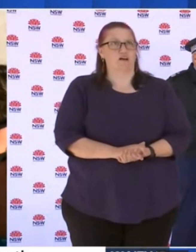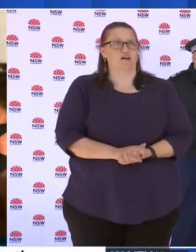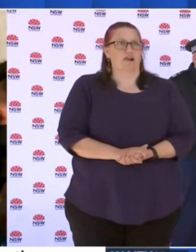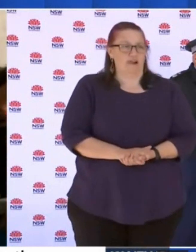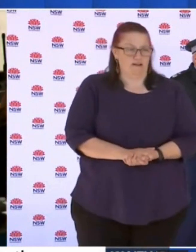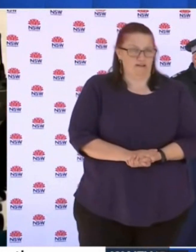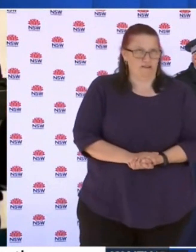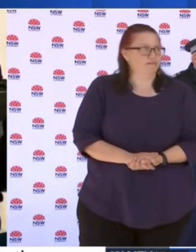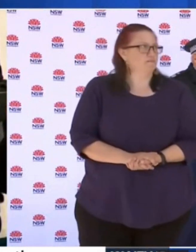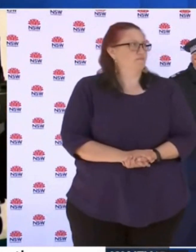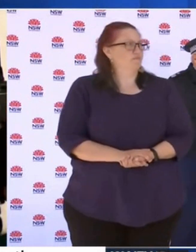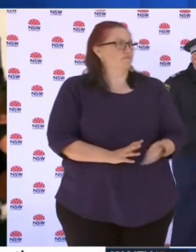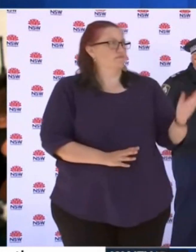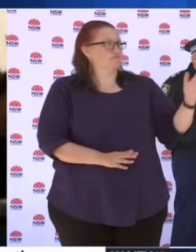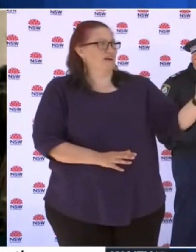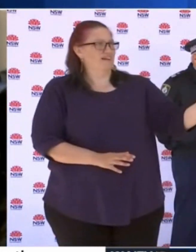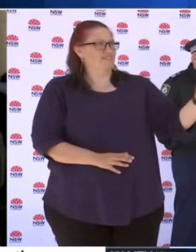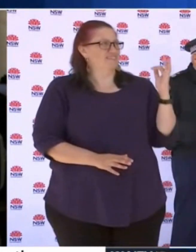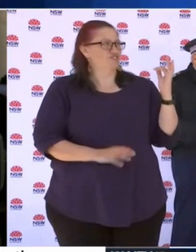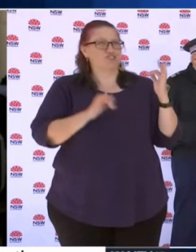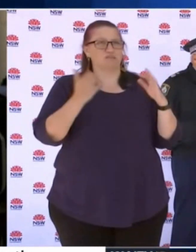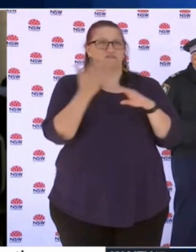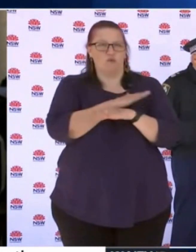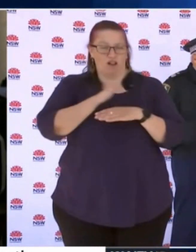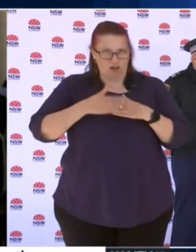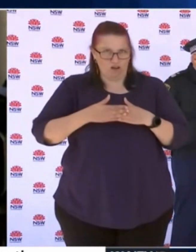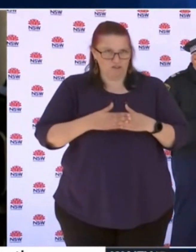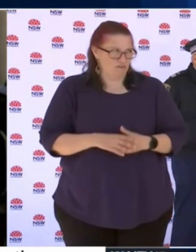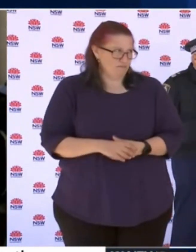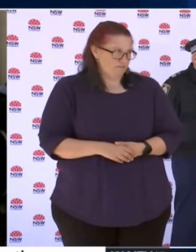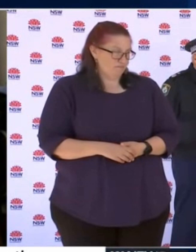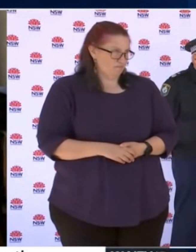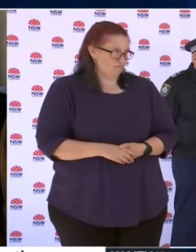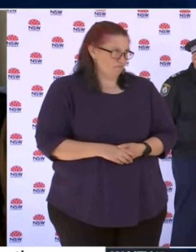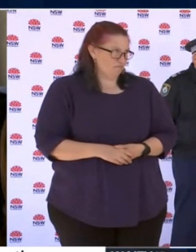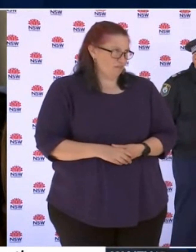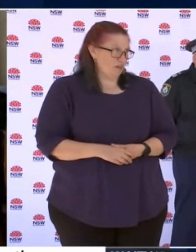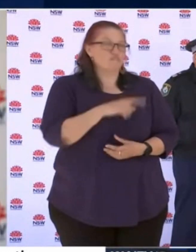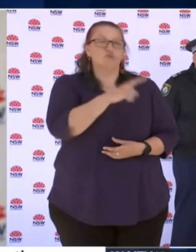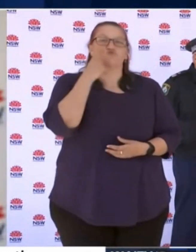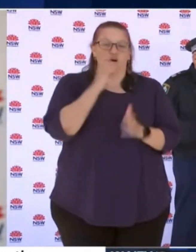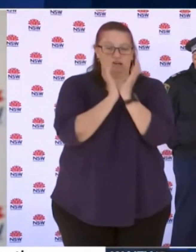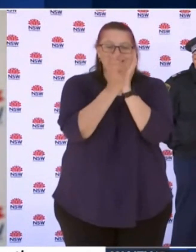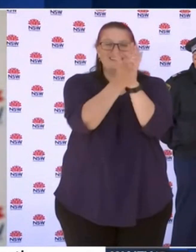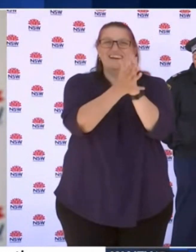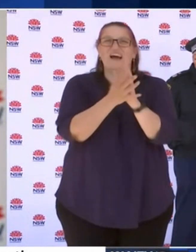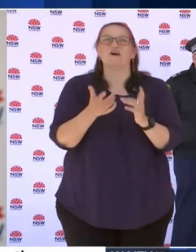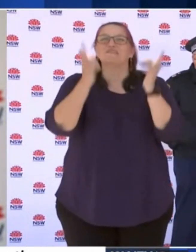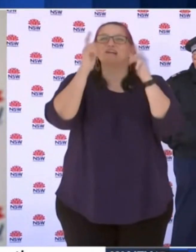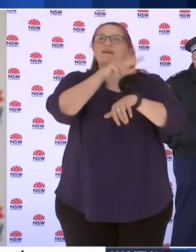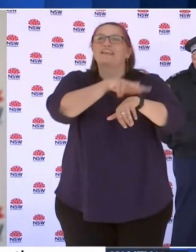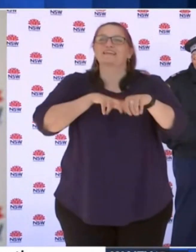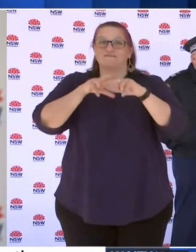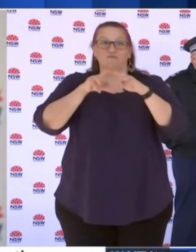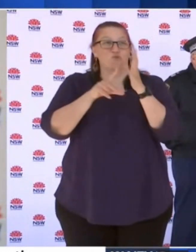was Clinton hasn't had a go. Just to ensure we get this one in before we do wrap up, have you tried to talk Commissioner Fuller out of retiring? Do you think